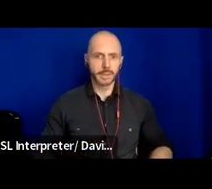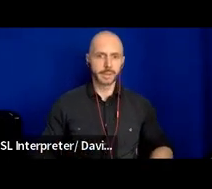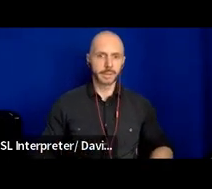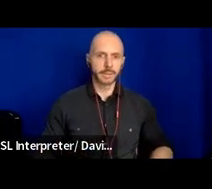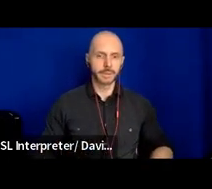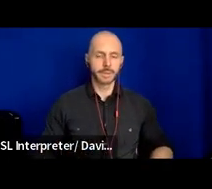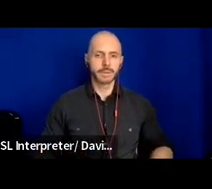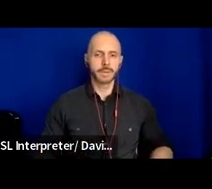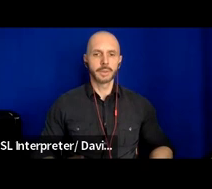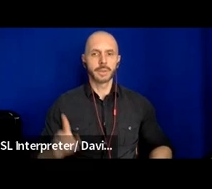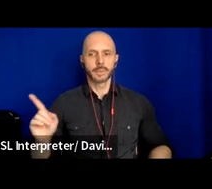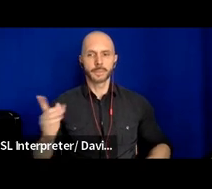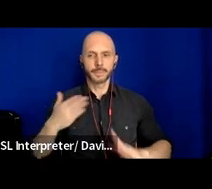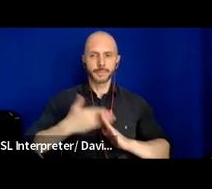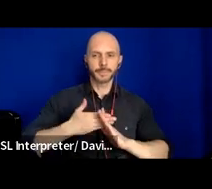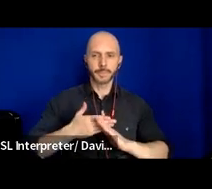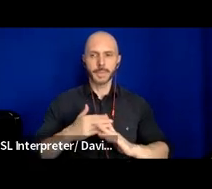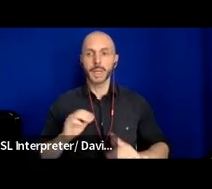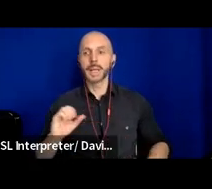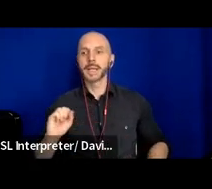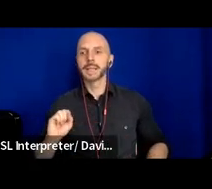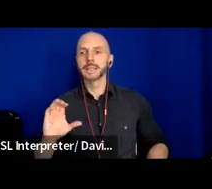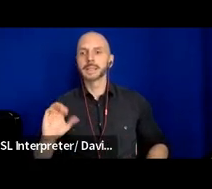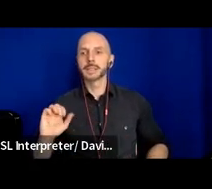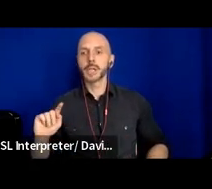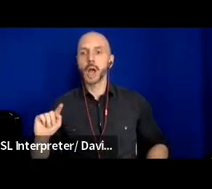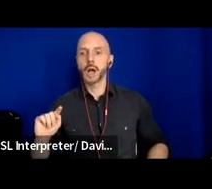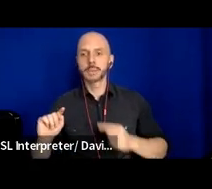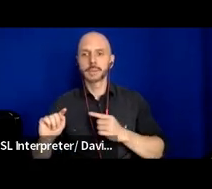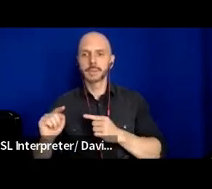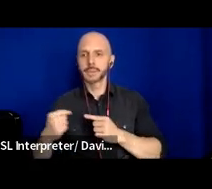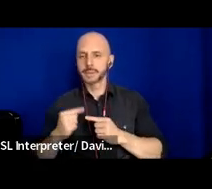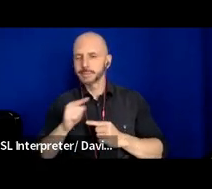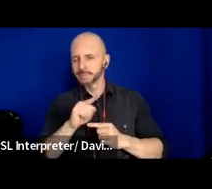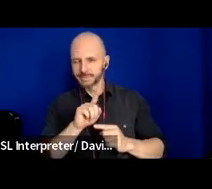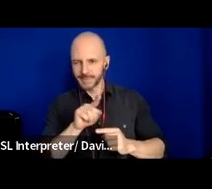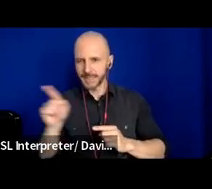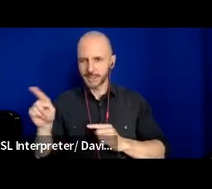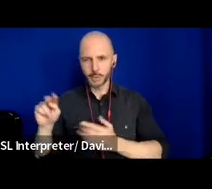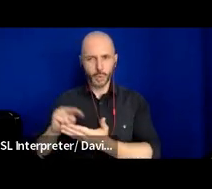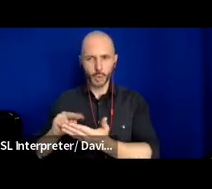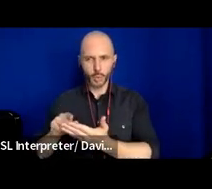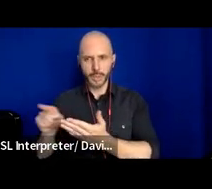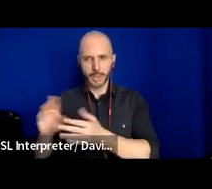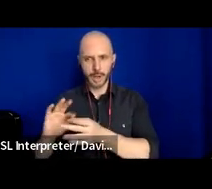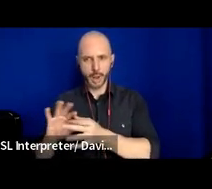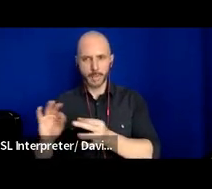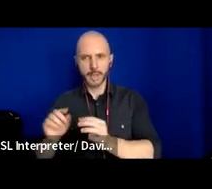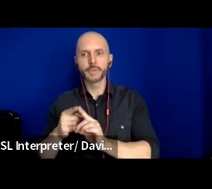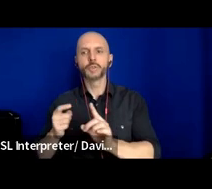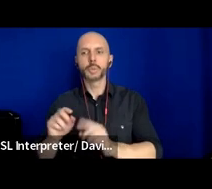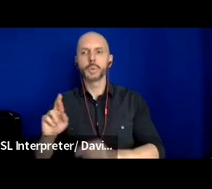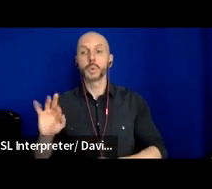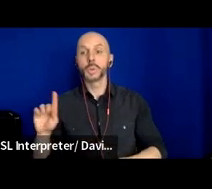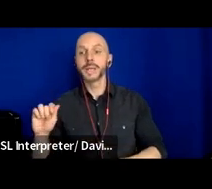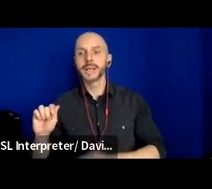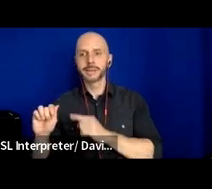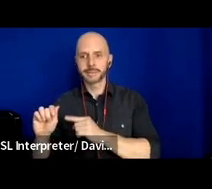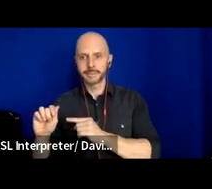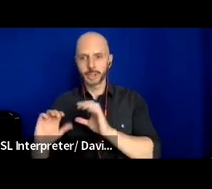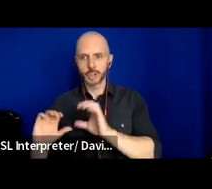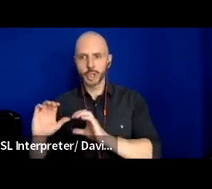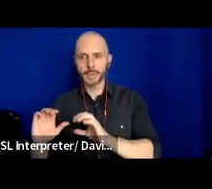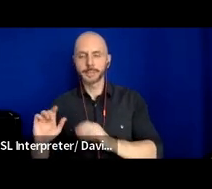it's Scott. I just wanted to pick up a comment from Rita Deverell here in the chat about an assumption that if